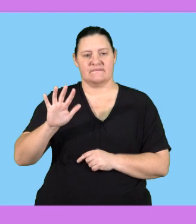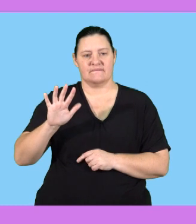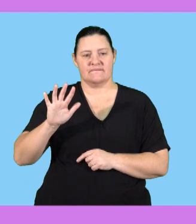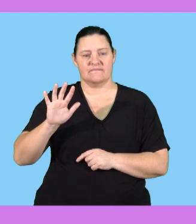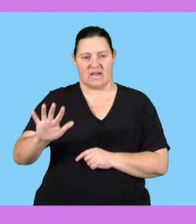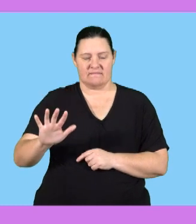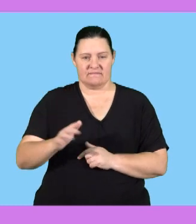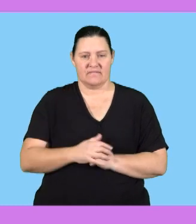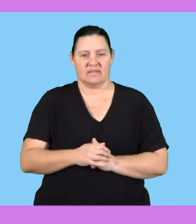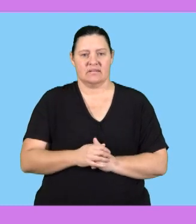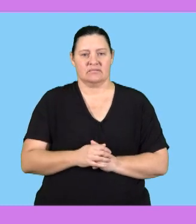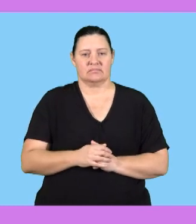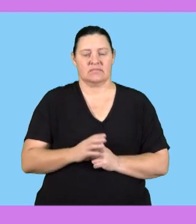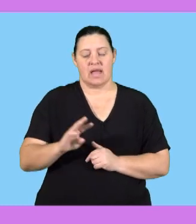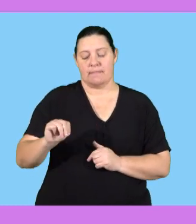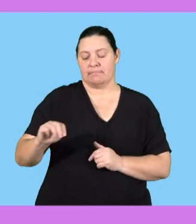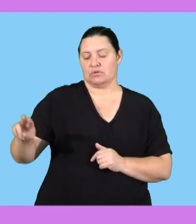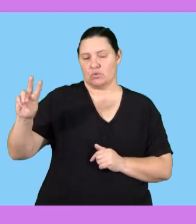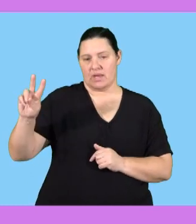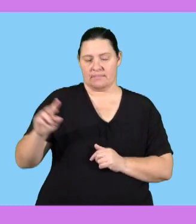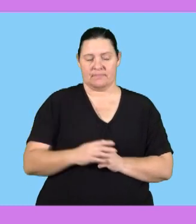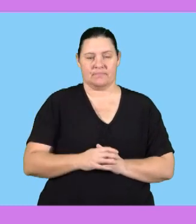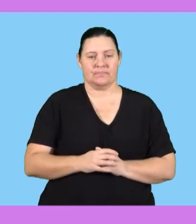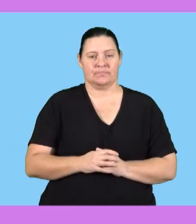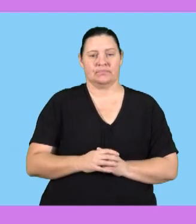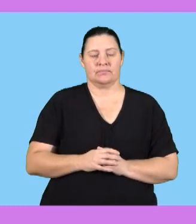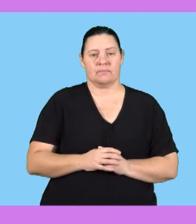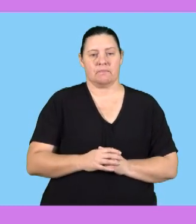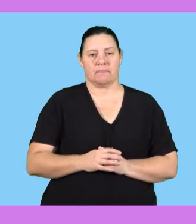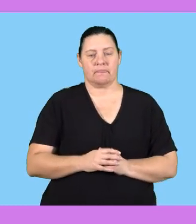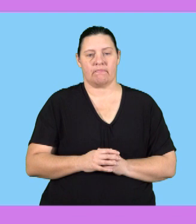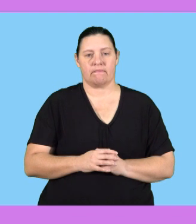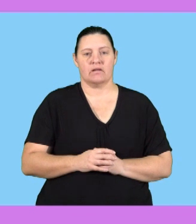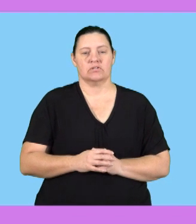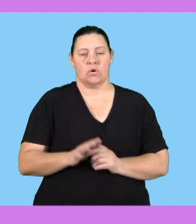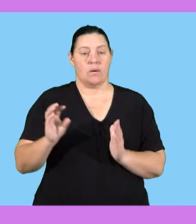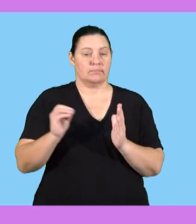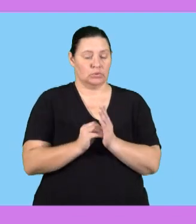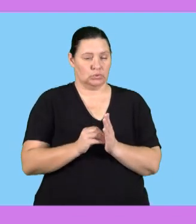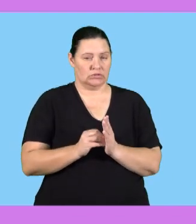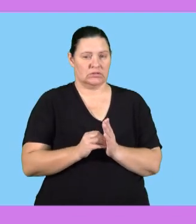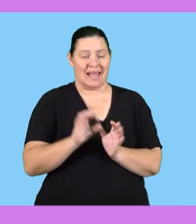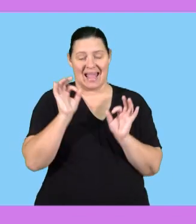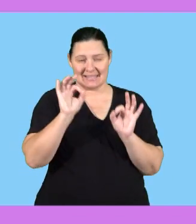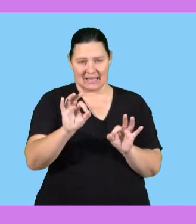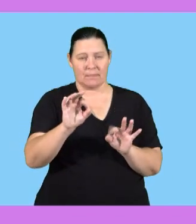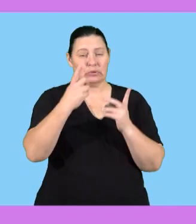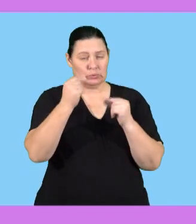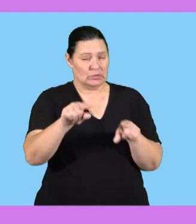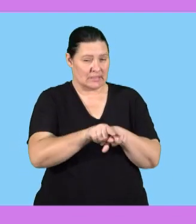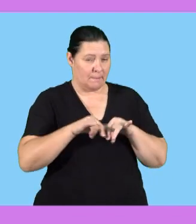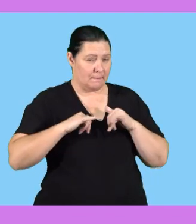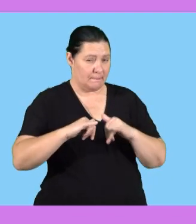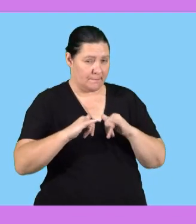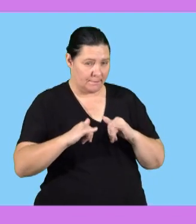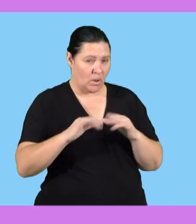1,55, that is meters, and I square that value. So I'm going to type in exactly, and I want you to do the exact